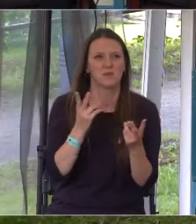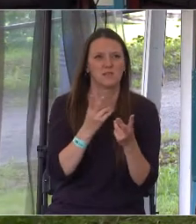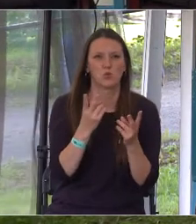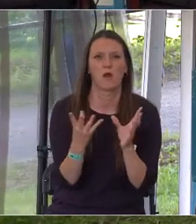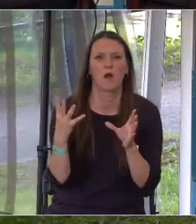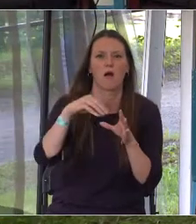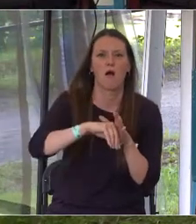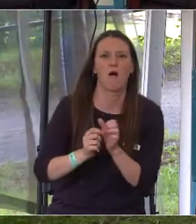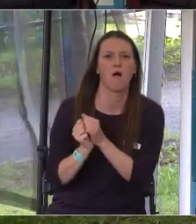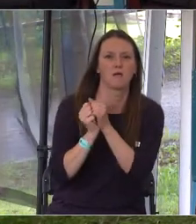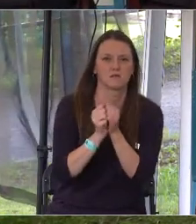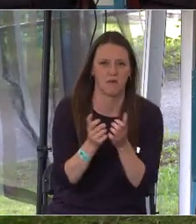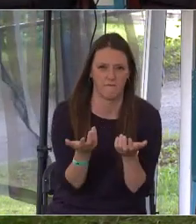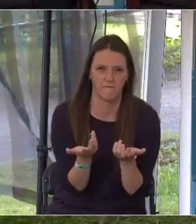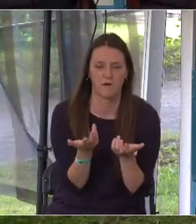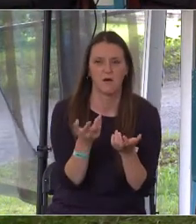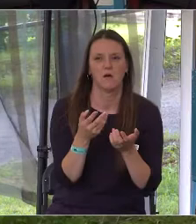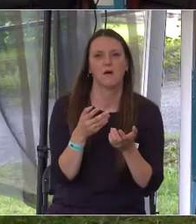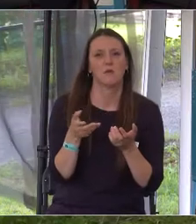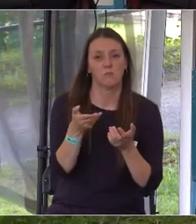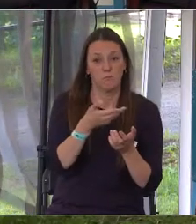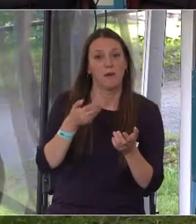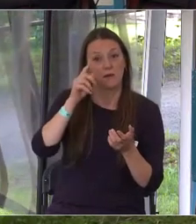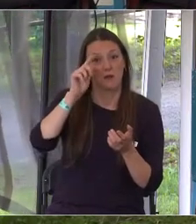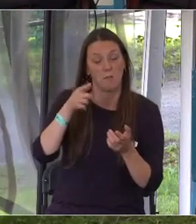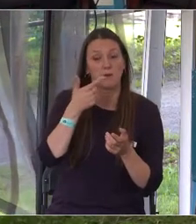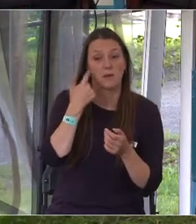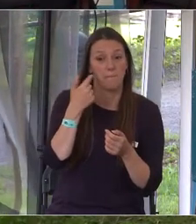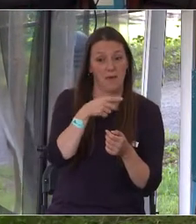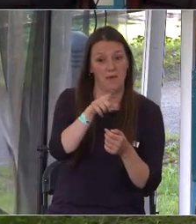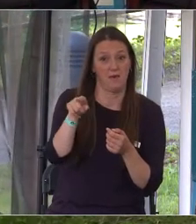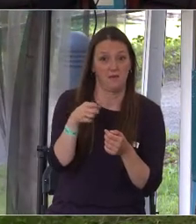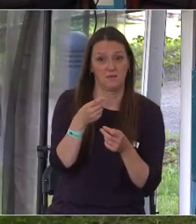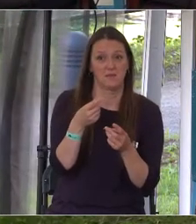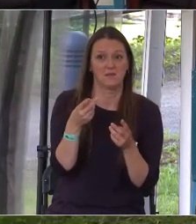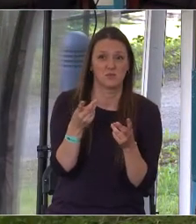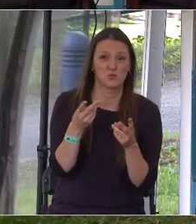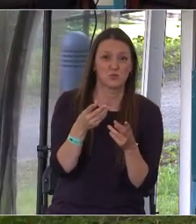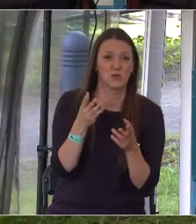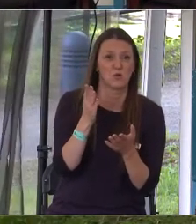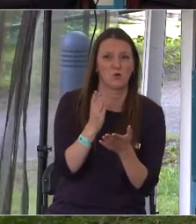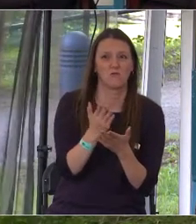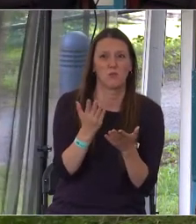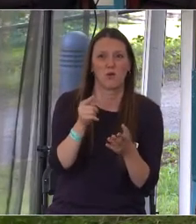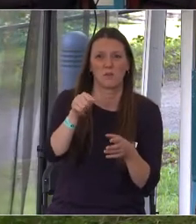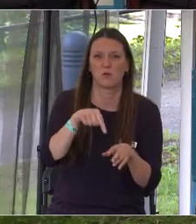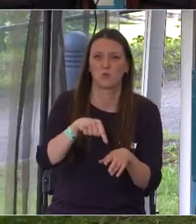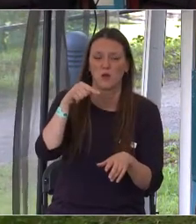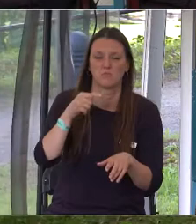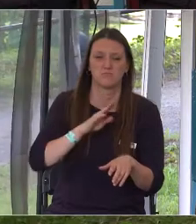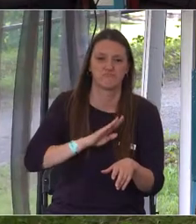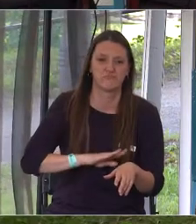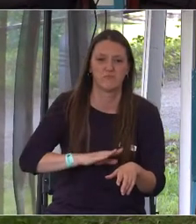not only the inclusion of life, but they are also the join one human life to set their lives in each